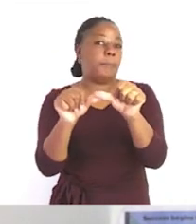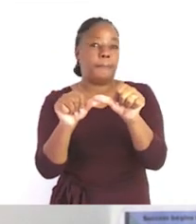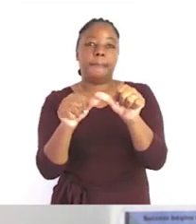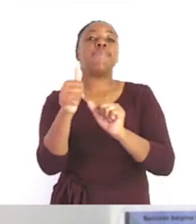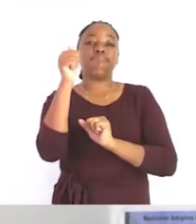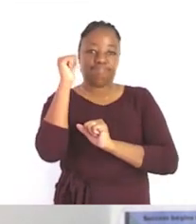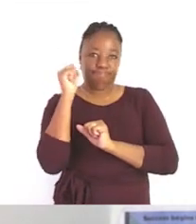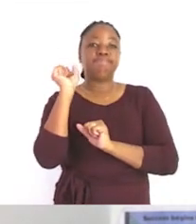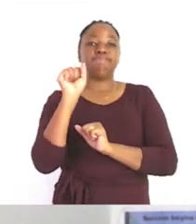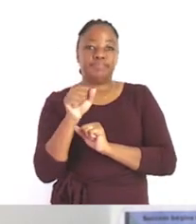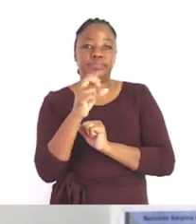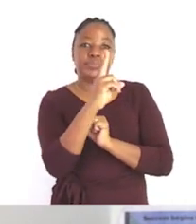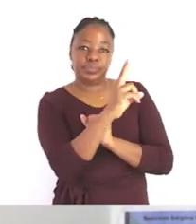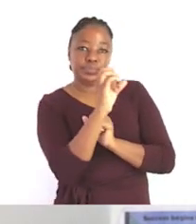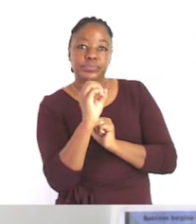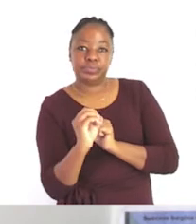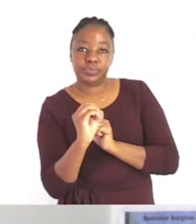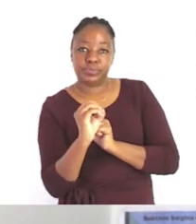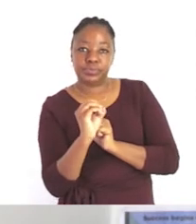20. 20,